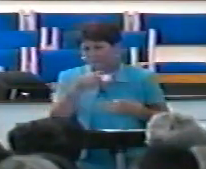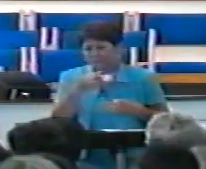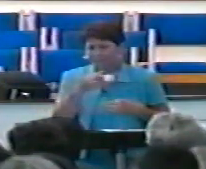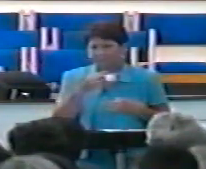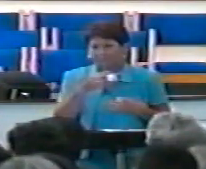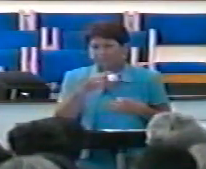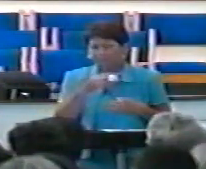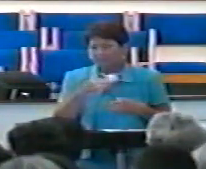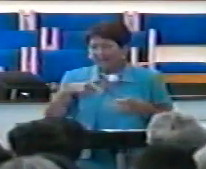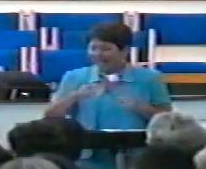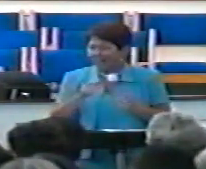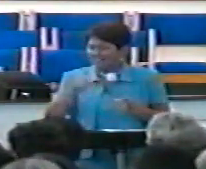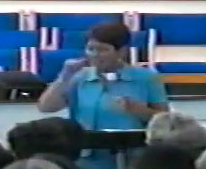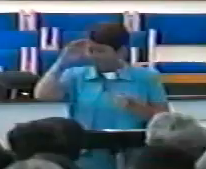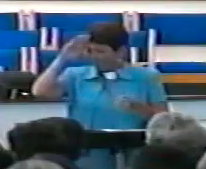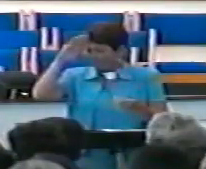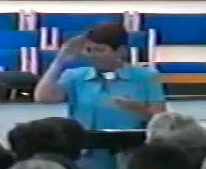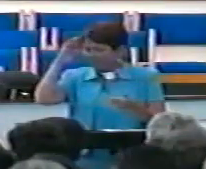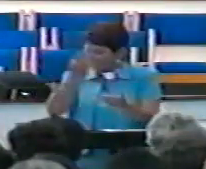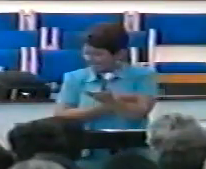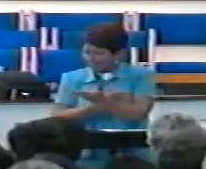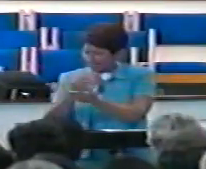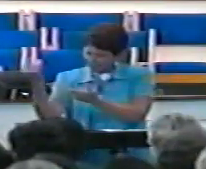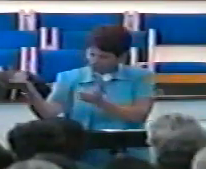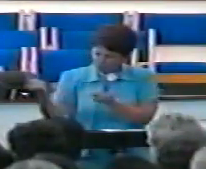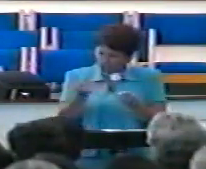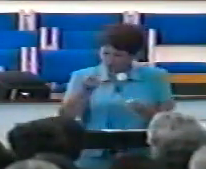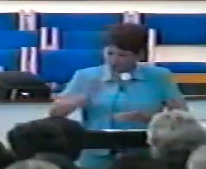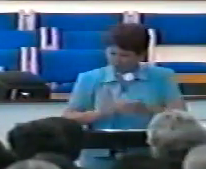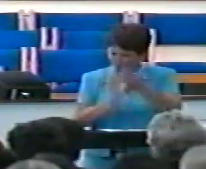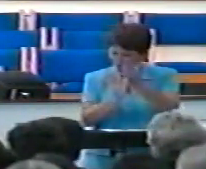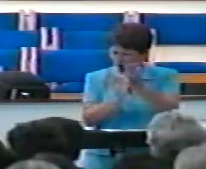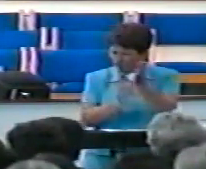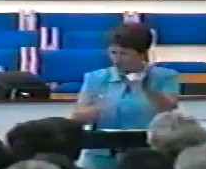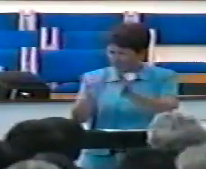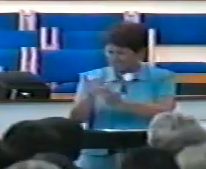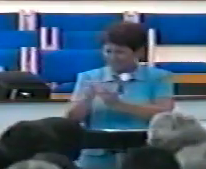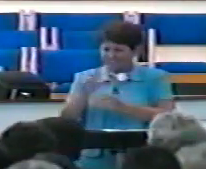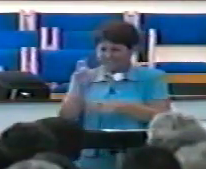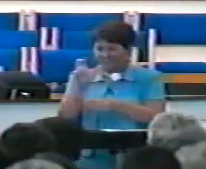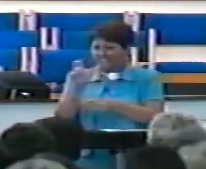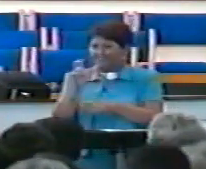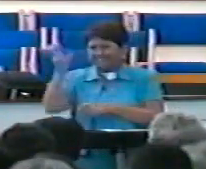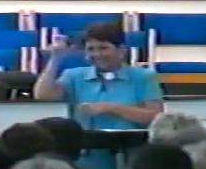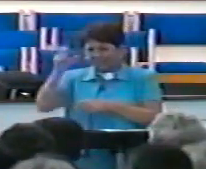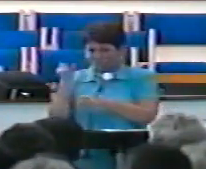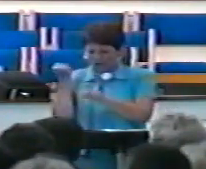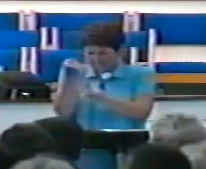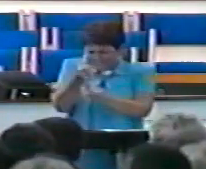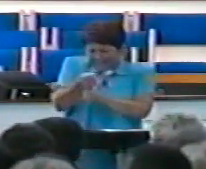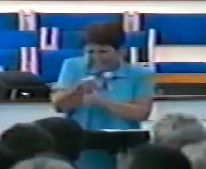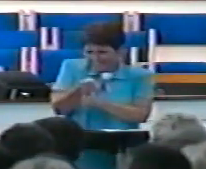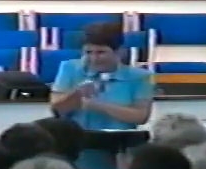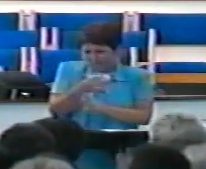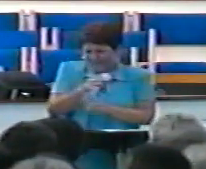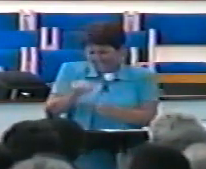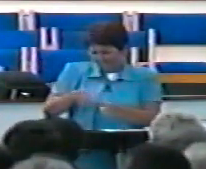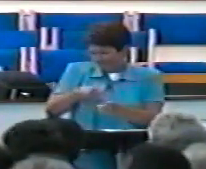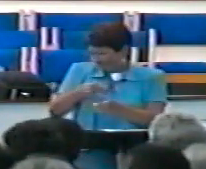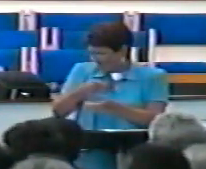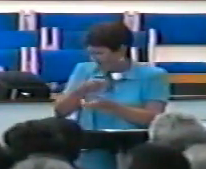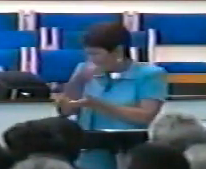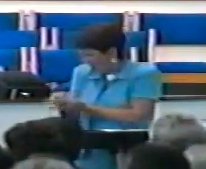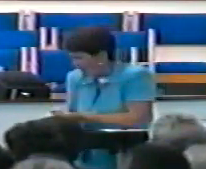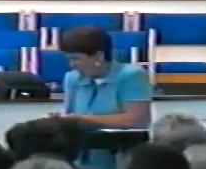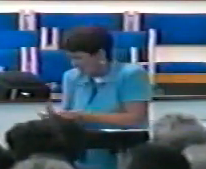We find him as the devil throws him down. He wallows in the mouth, and he's foaming at the mouth, and he's pining away or withering